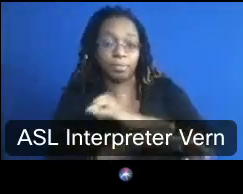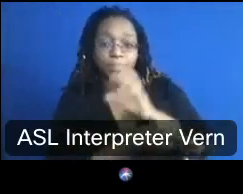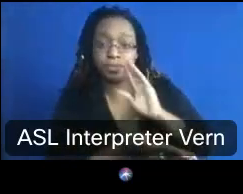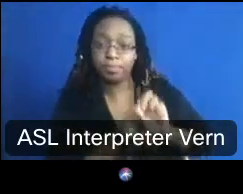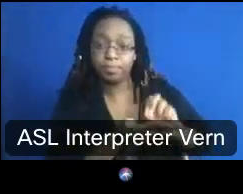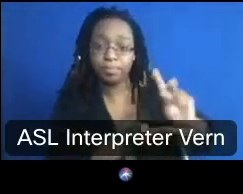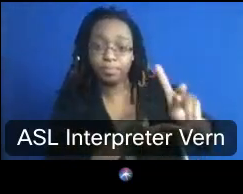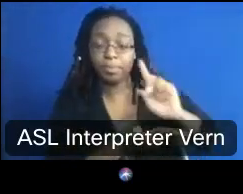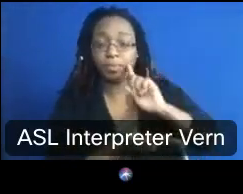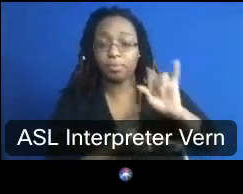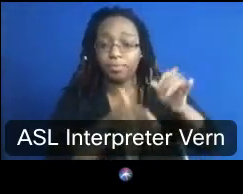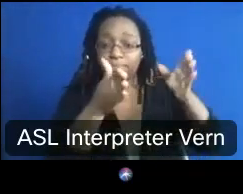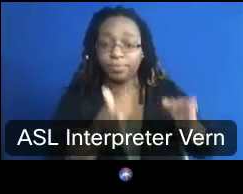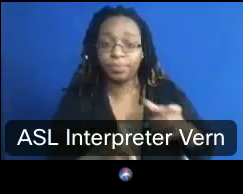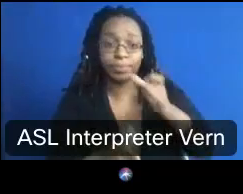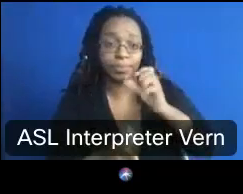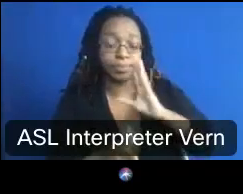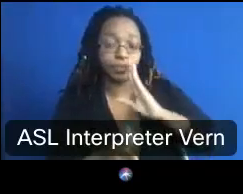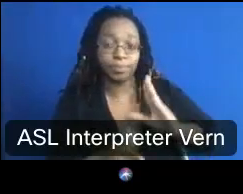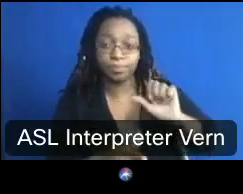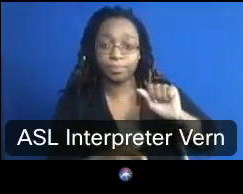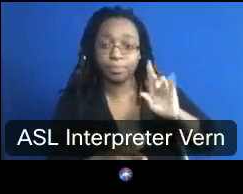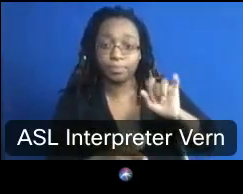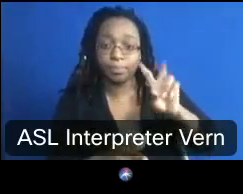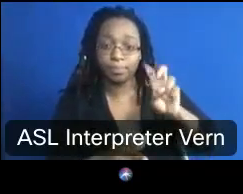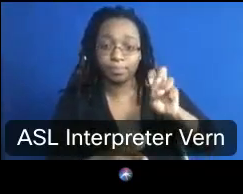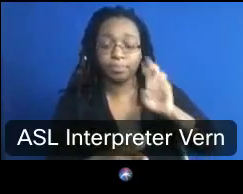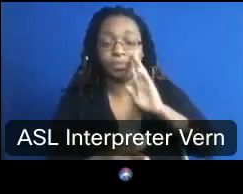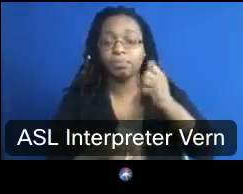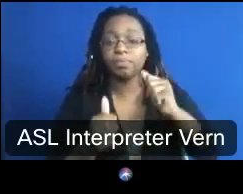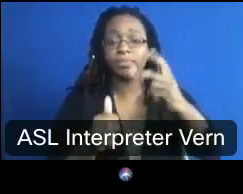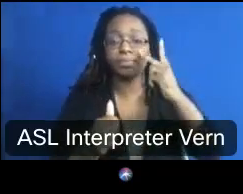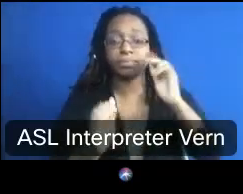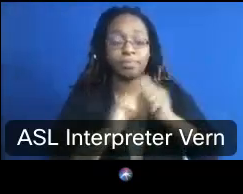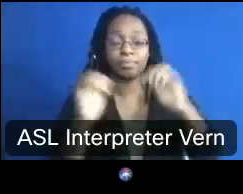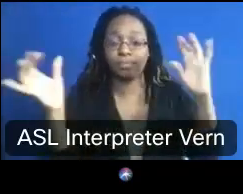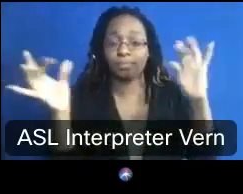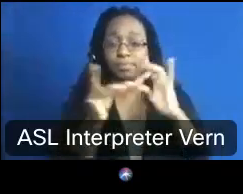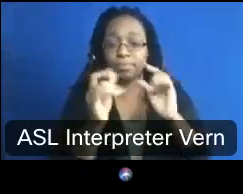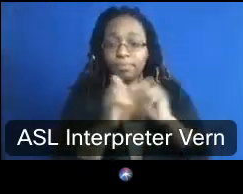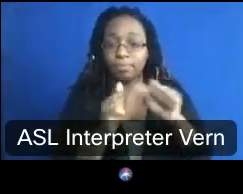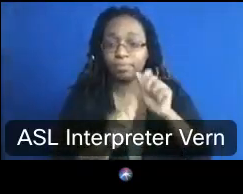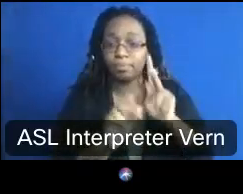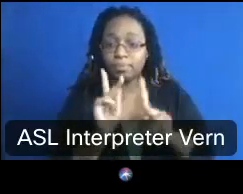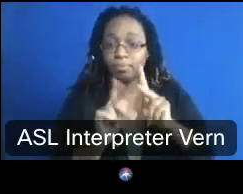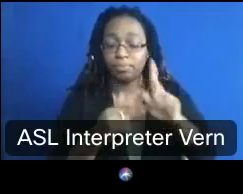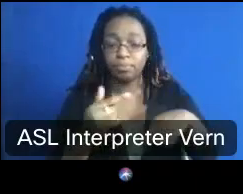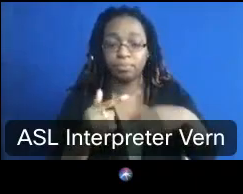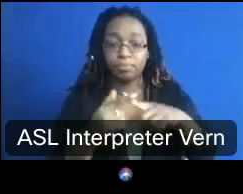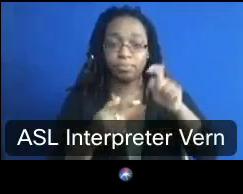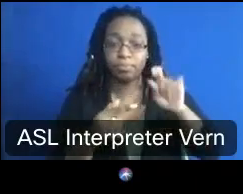to the person who's abusive, and finding ways to connect with others when they need that connection